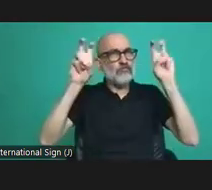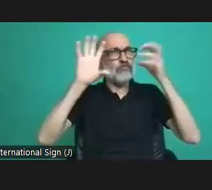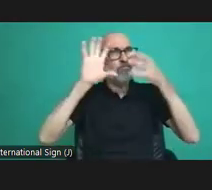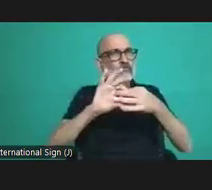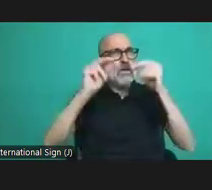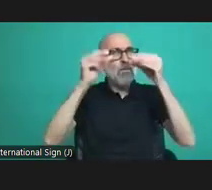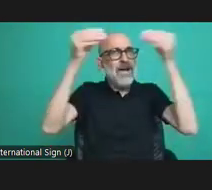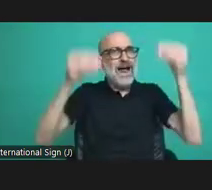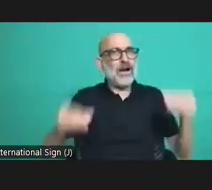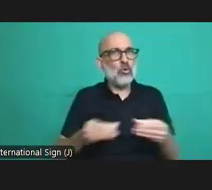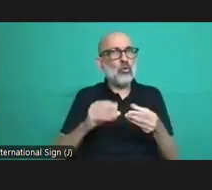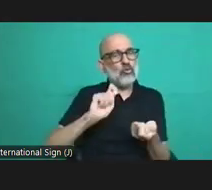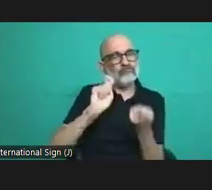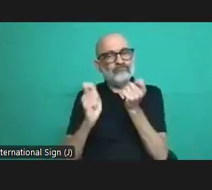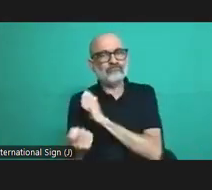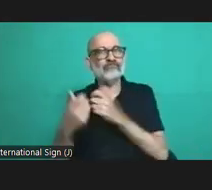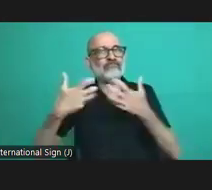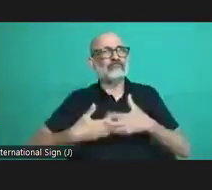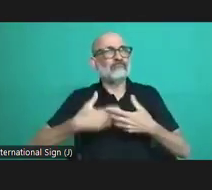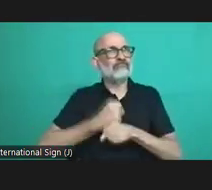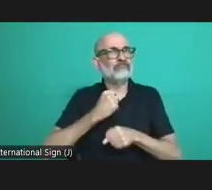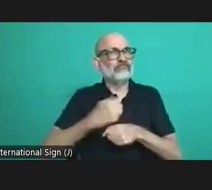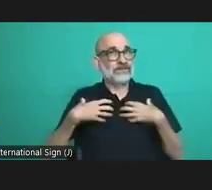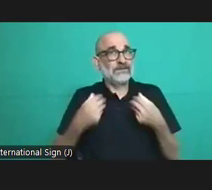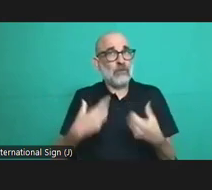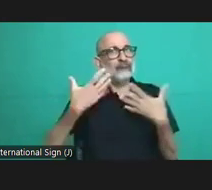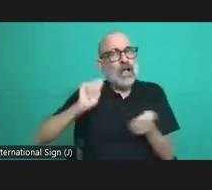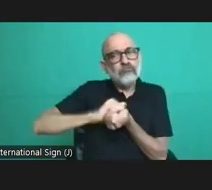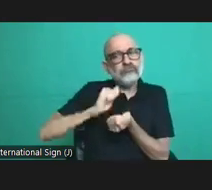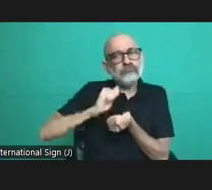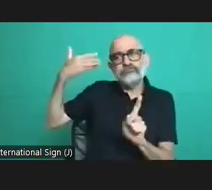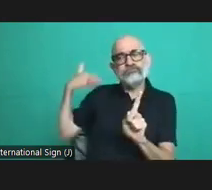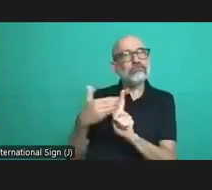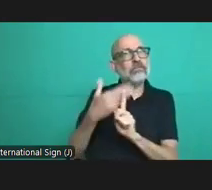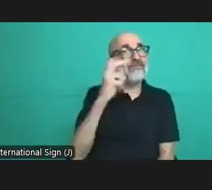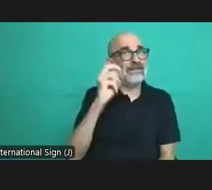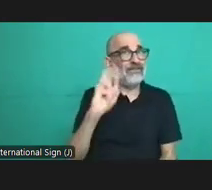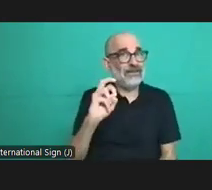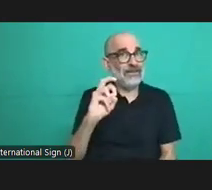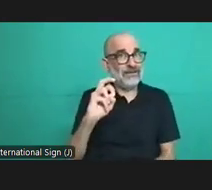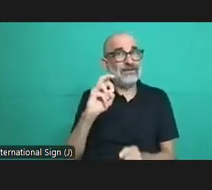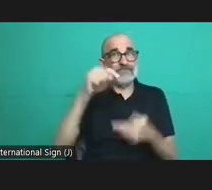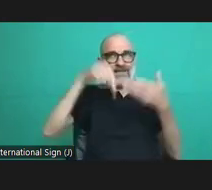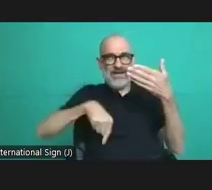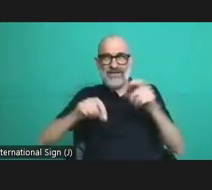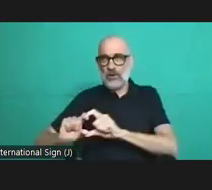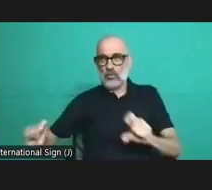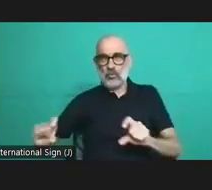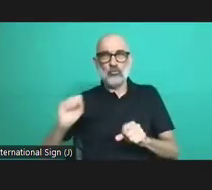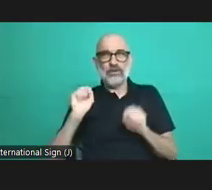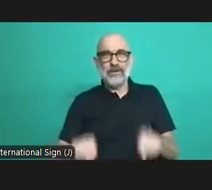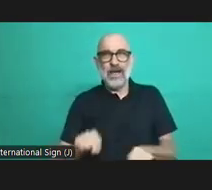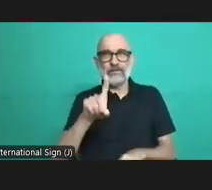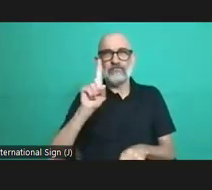health care. The framework was further prioritized in the strategy for building resilient health systems and